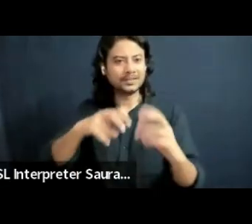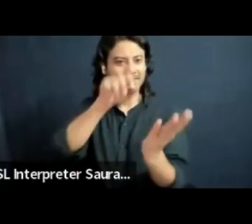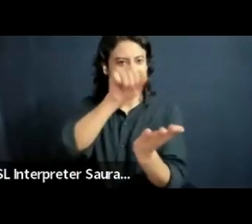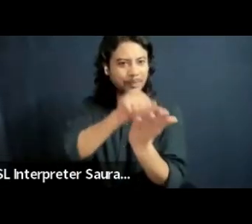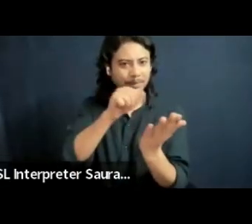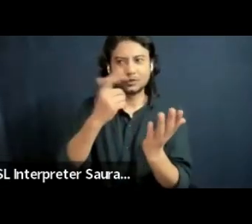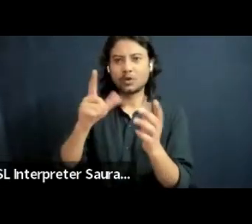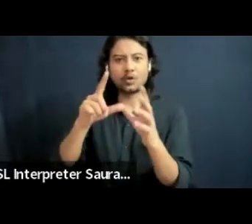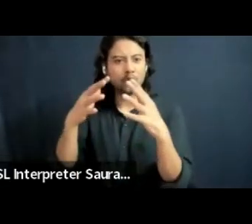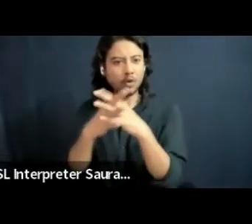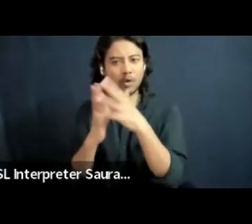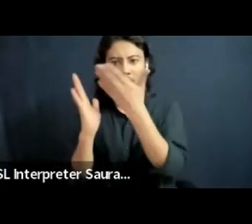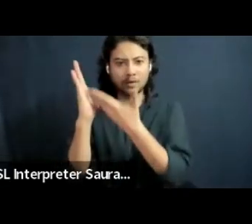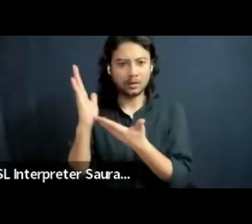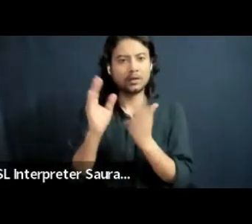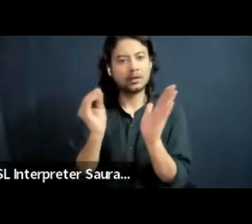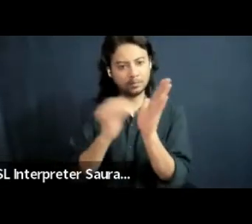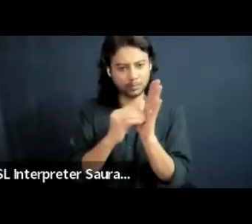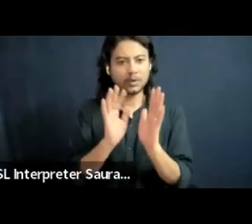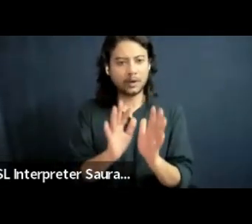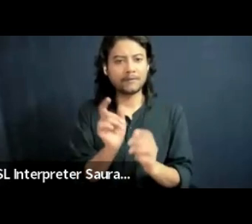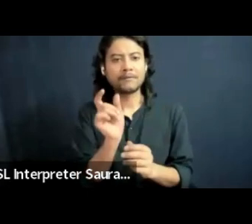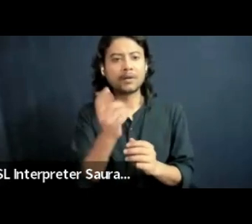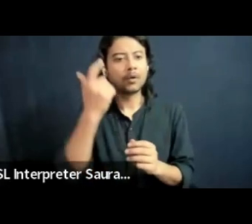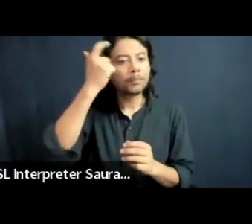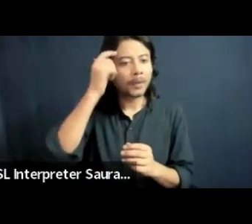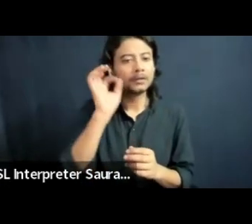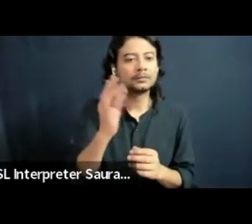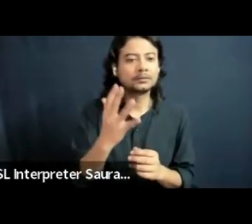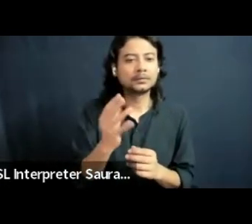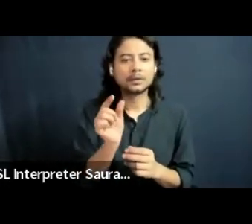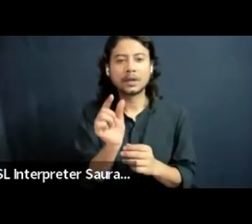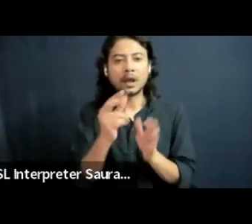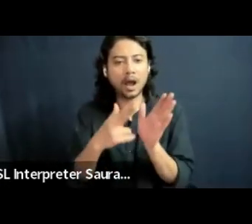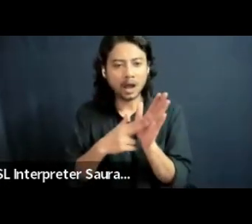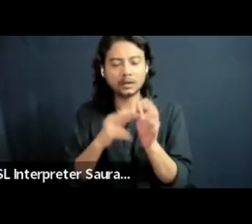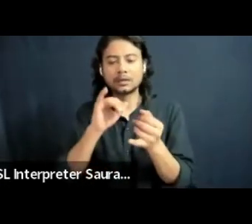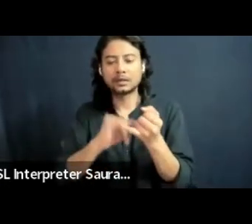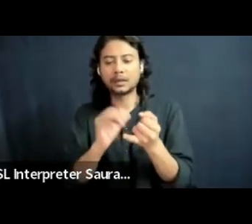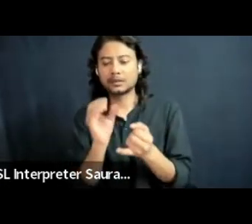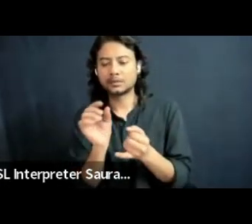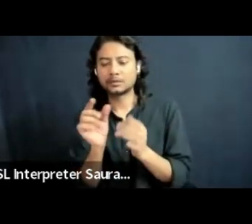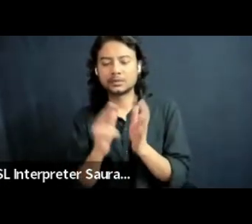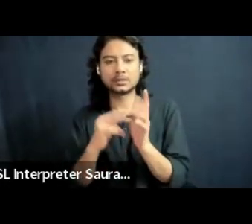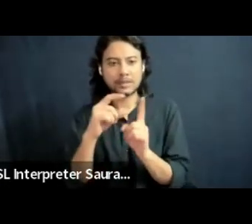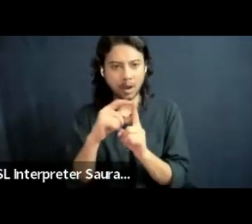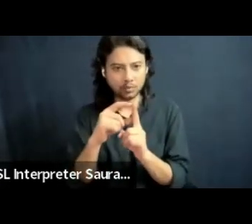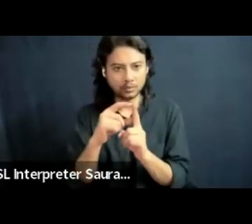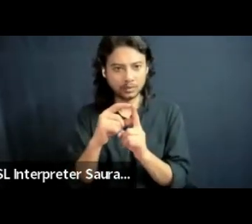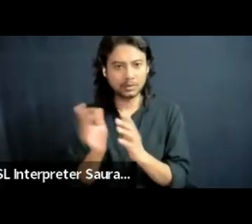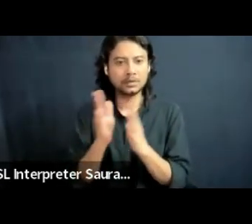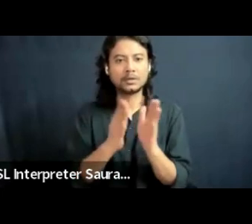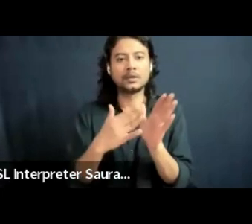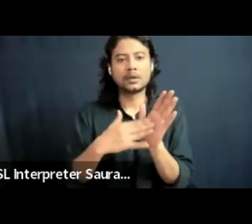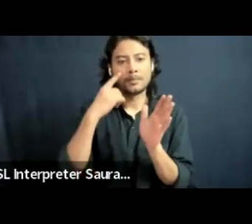people with disabilities, particularly these disabilities, were part of this, what is called unsound mind. And